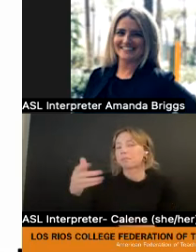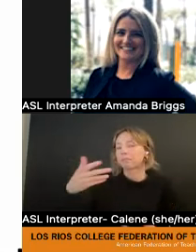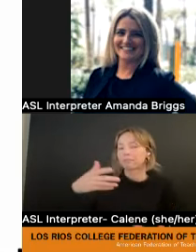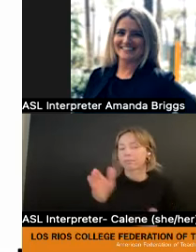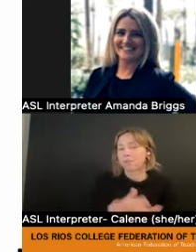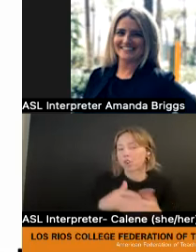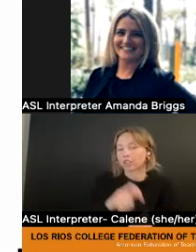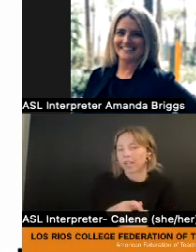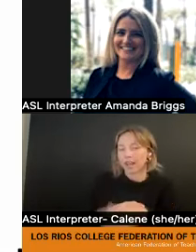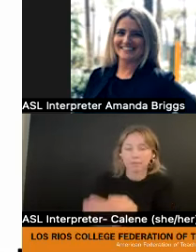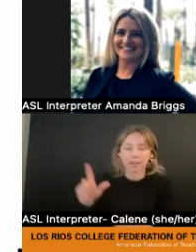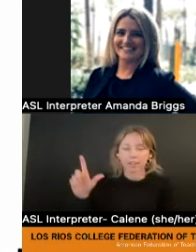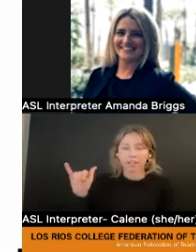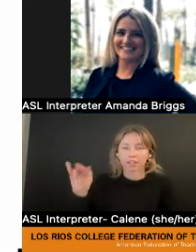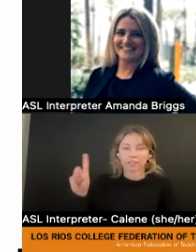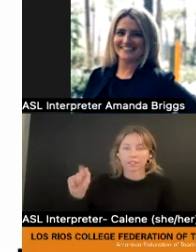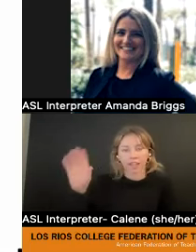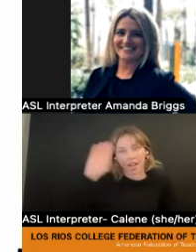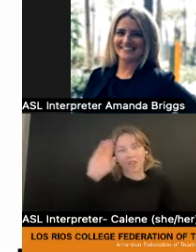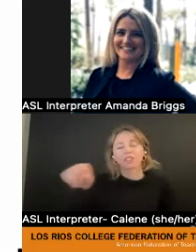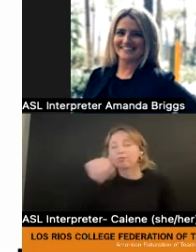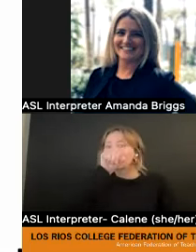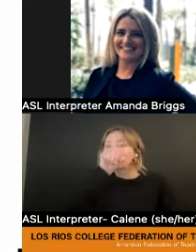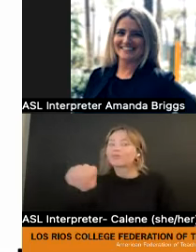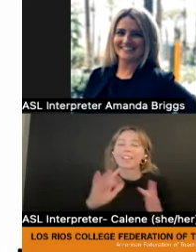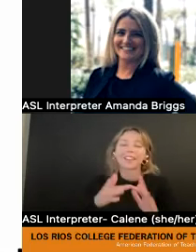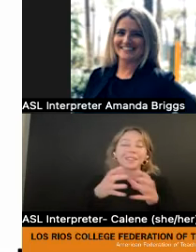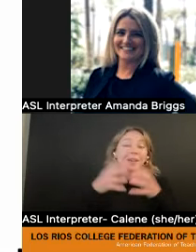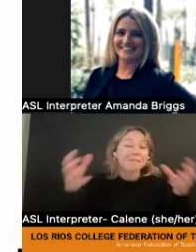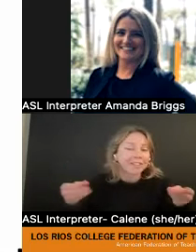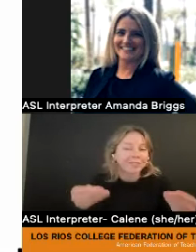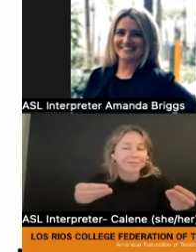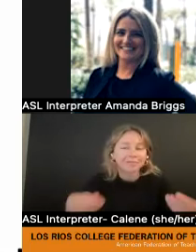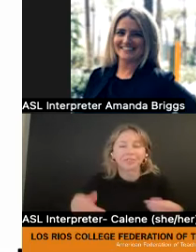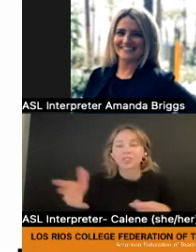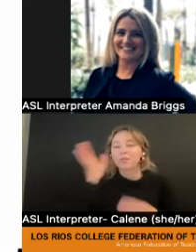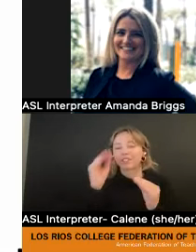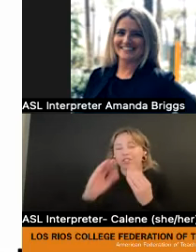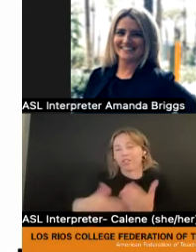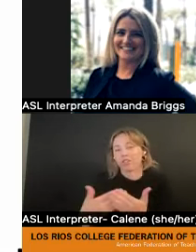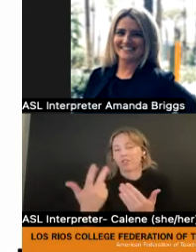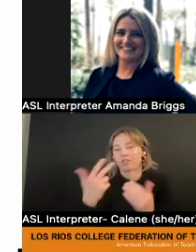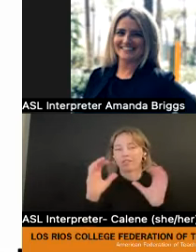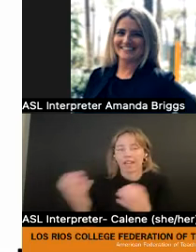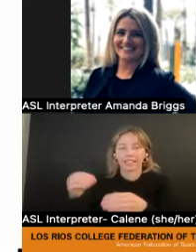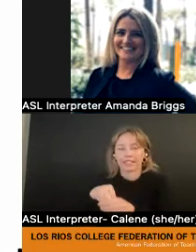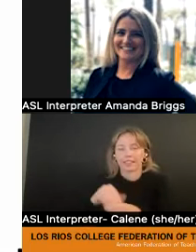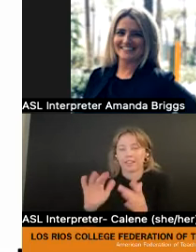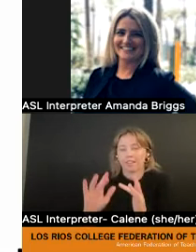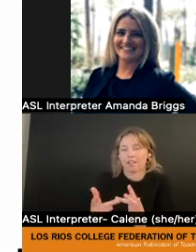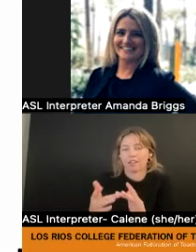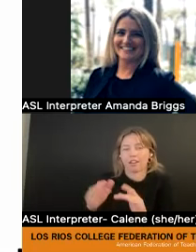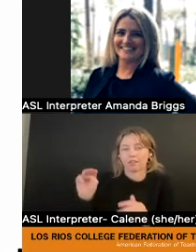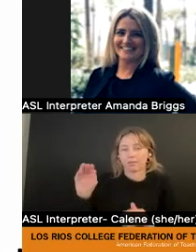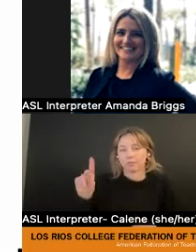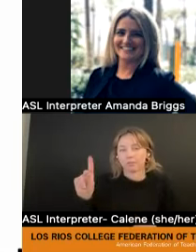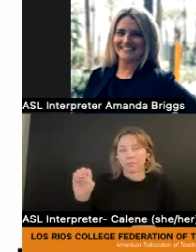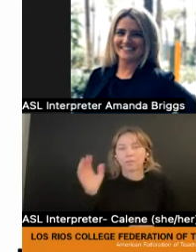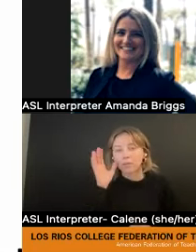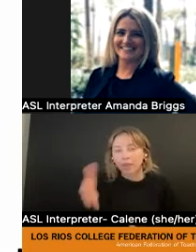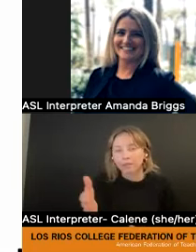loves online so much, she can teach all three of her classes in the online modality.